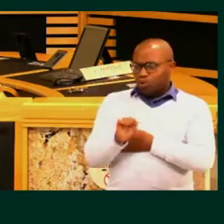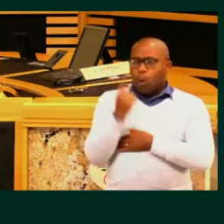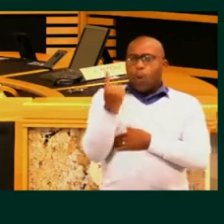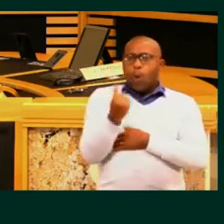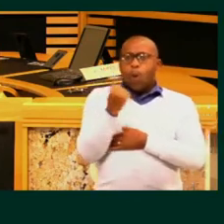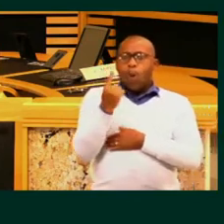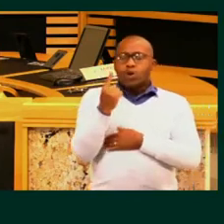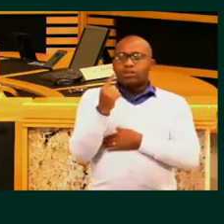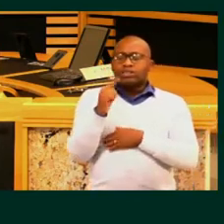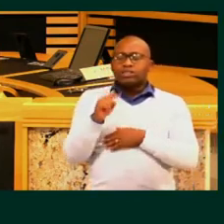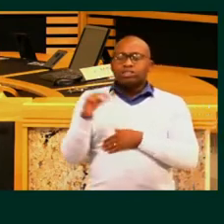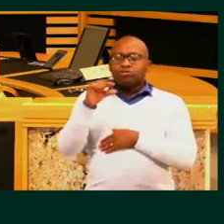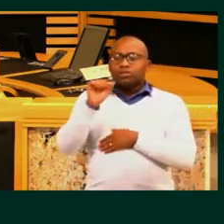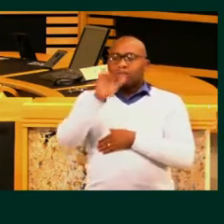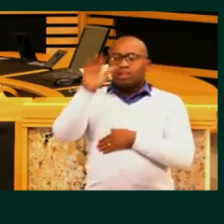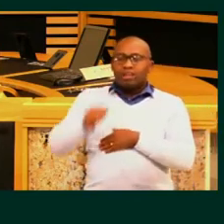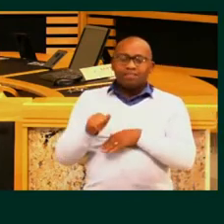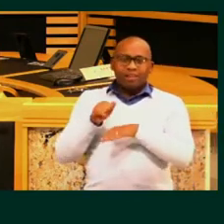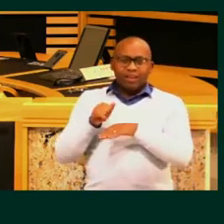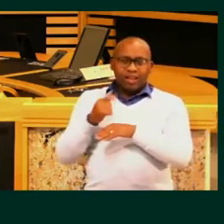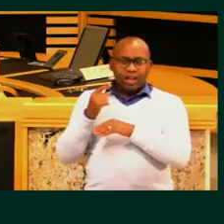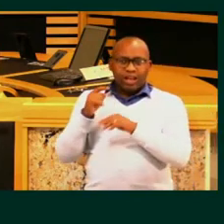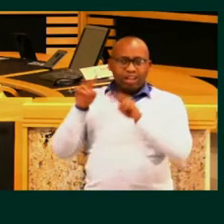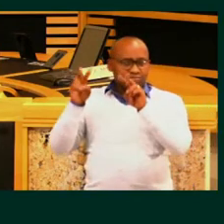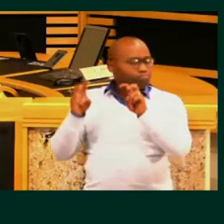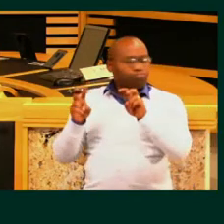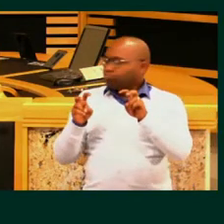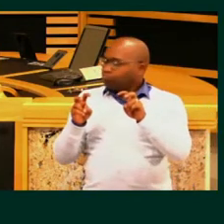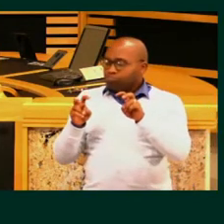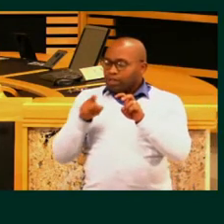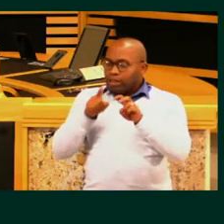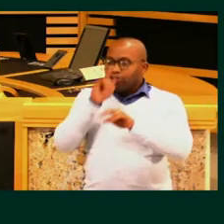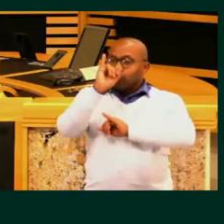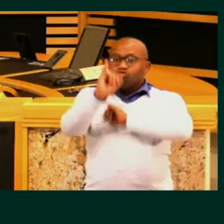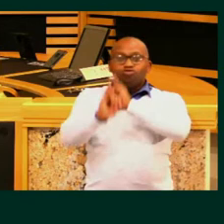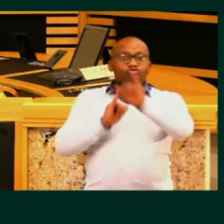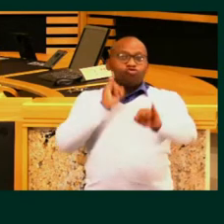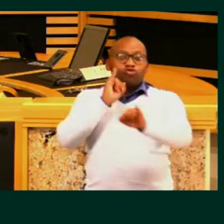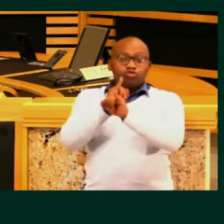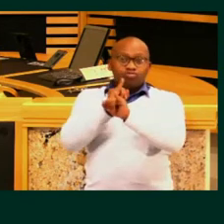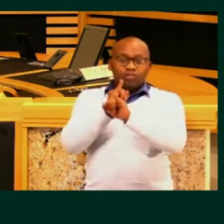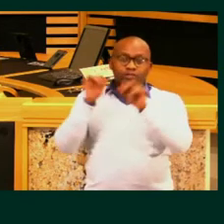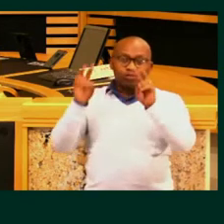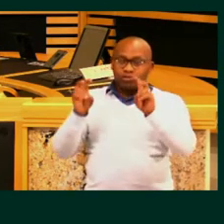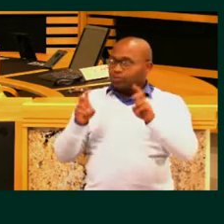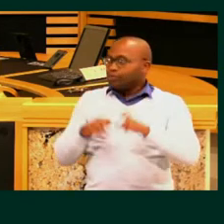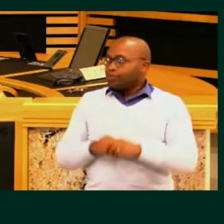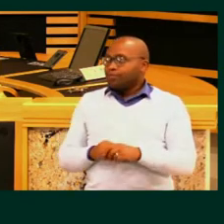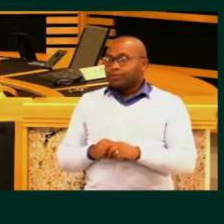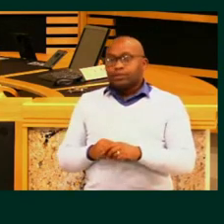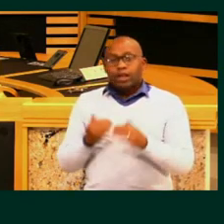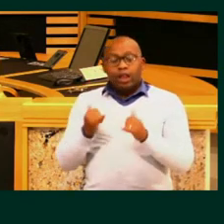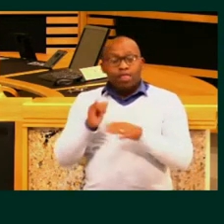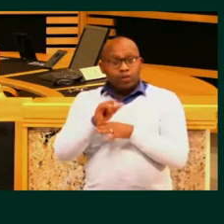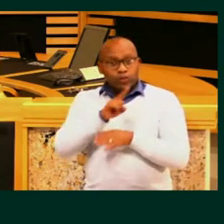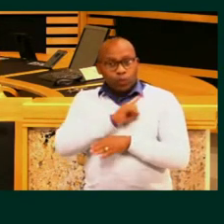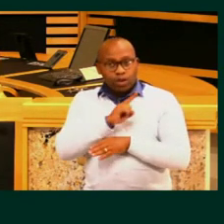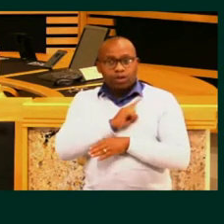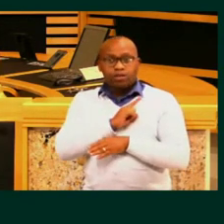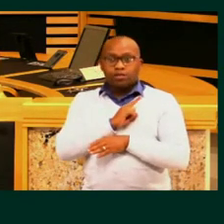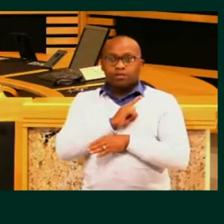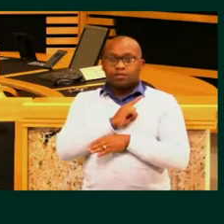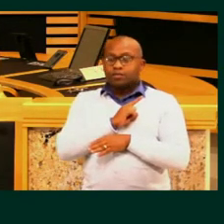global pandemic it is a pandemic within a pandemic and that is why when